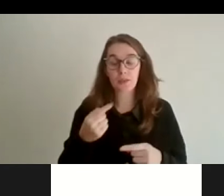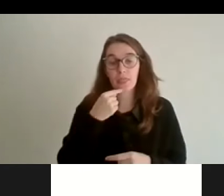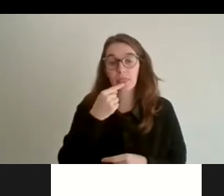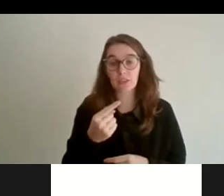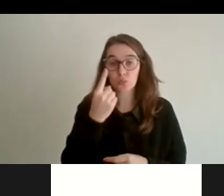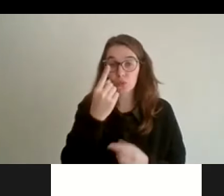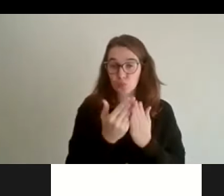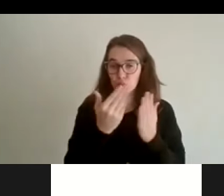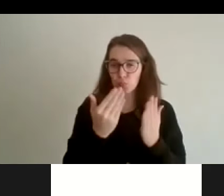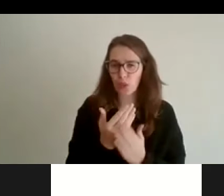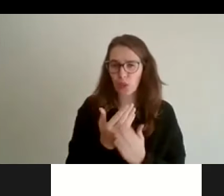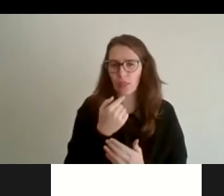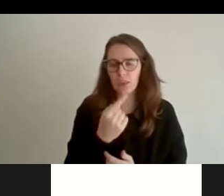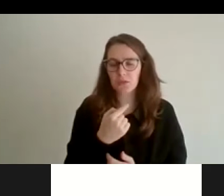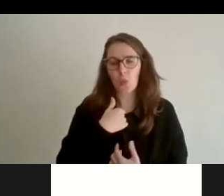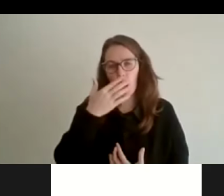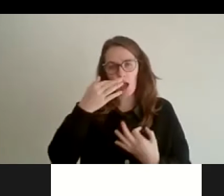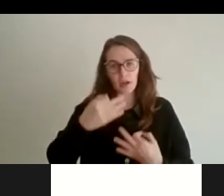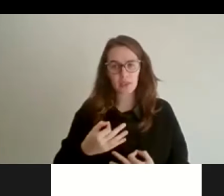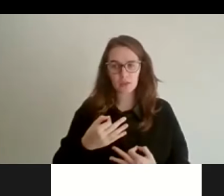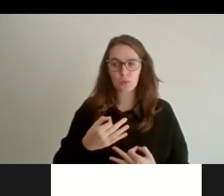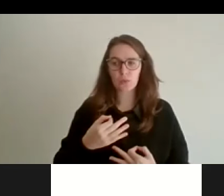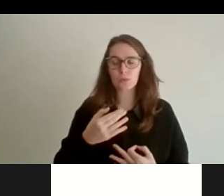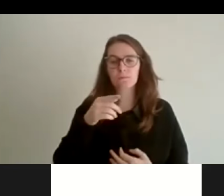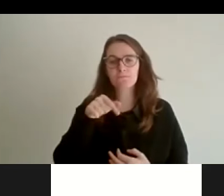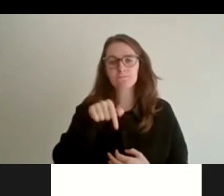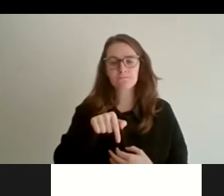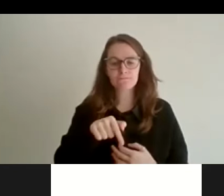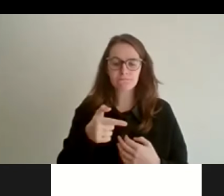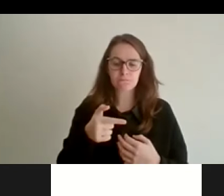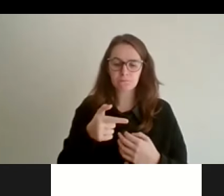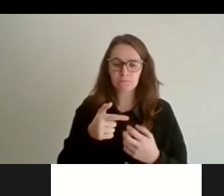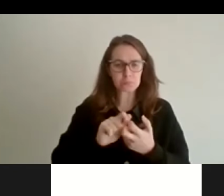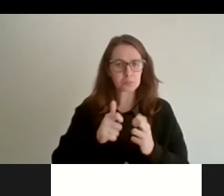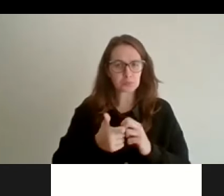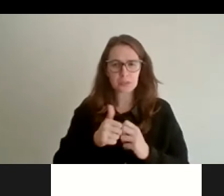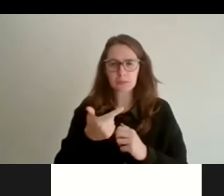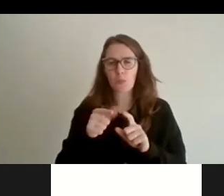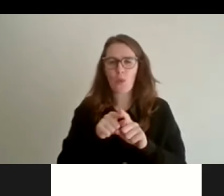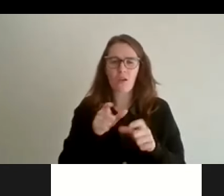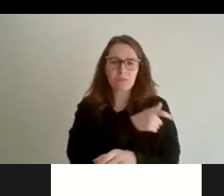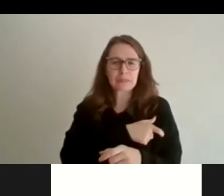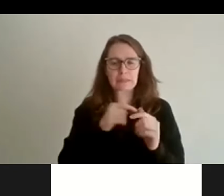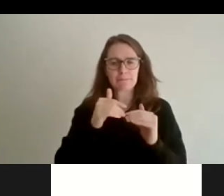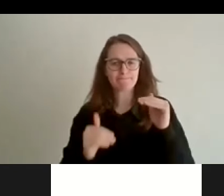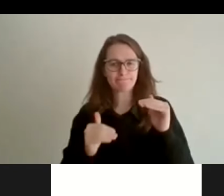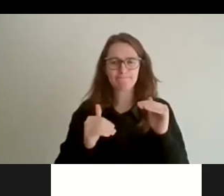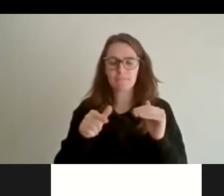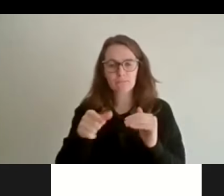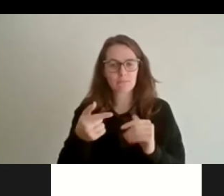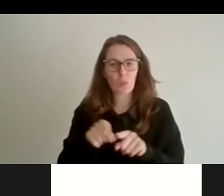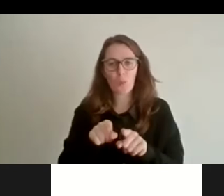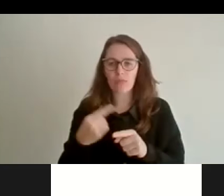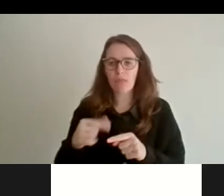said that they believe that this whole issue of underrepresentation will have a natural course